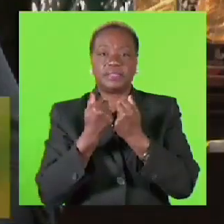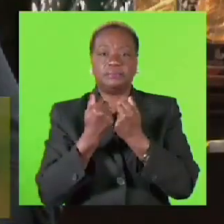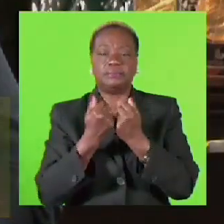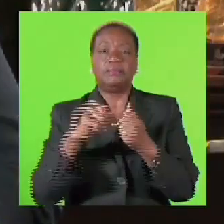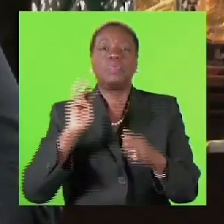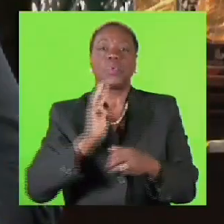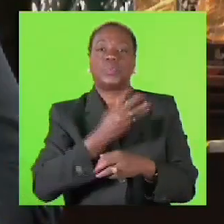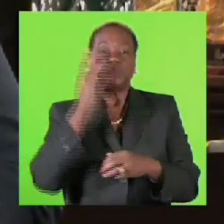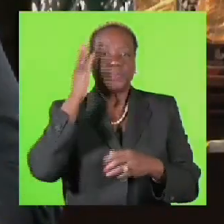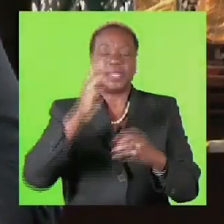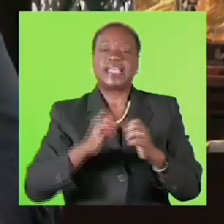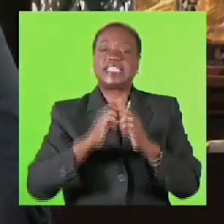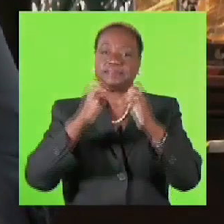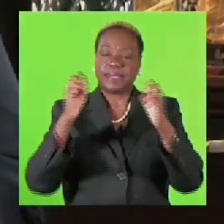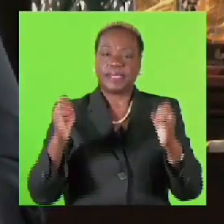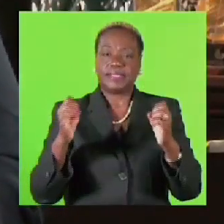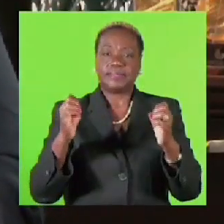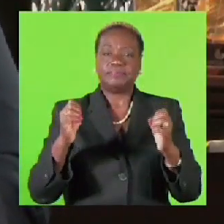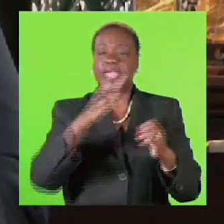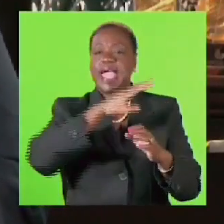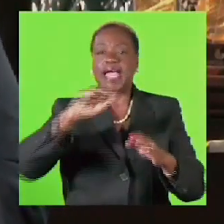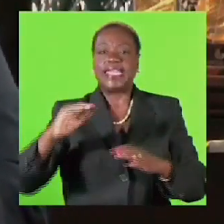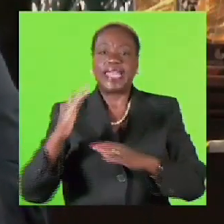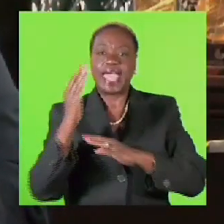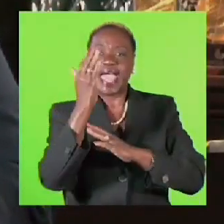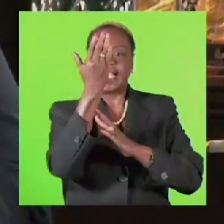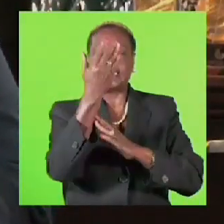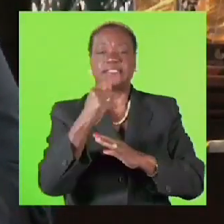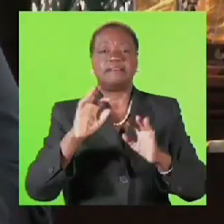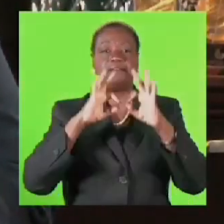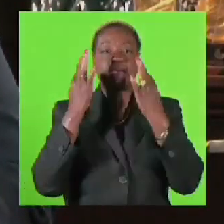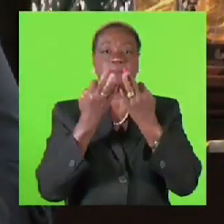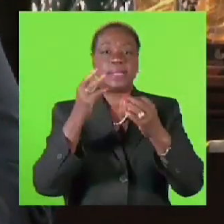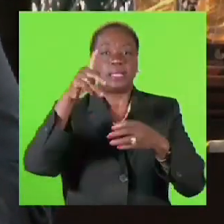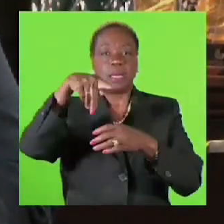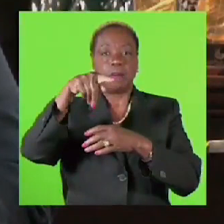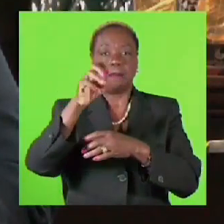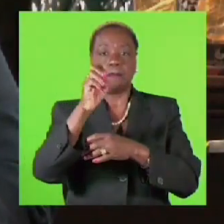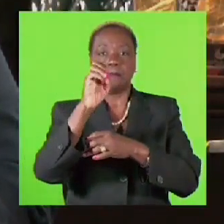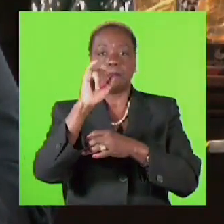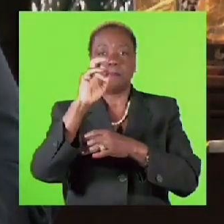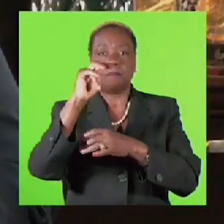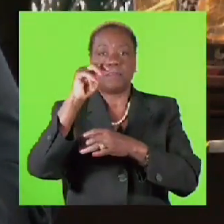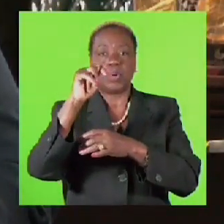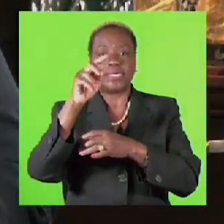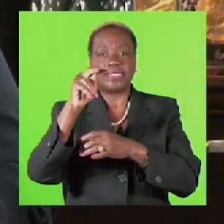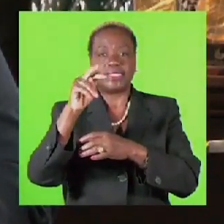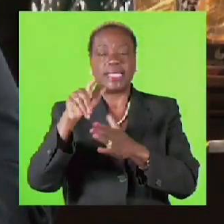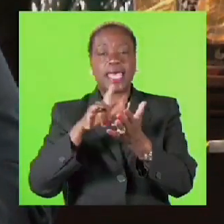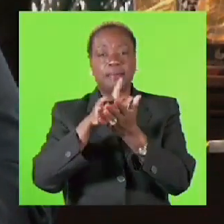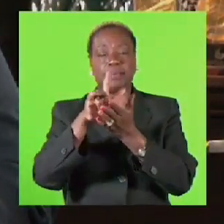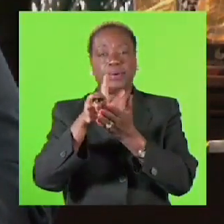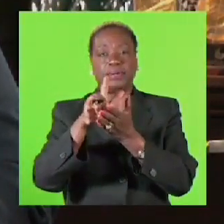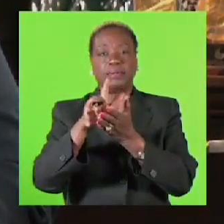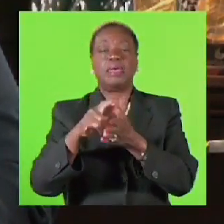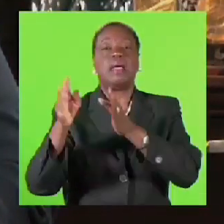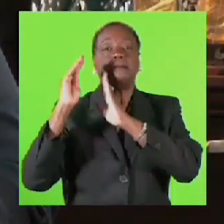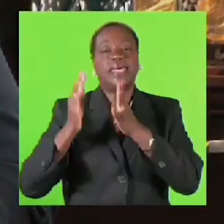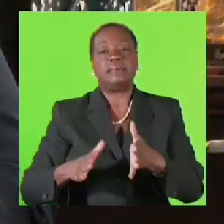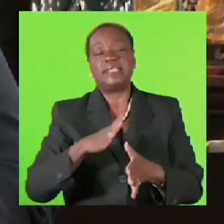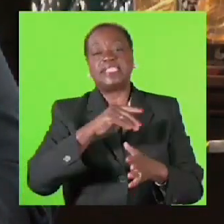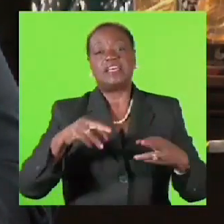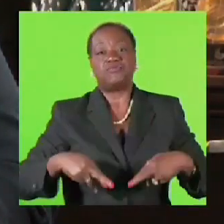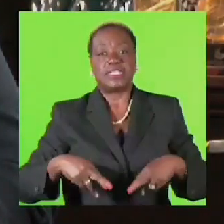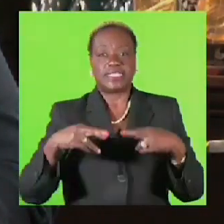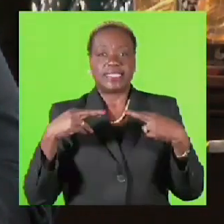Airport. Fellow Bahamians and residents, as a part of recovery efforts,